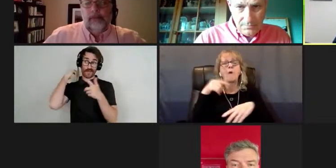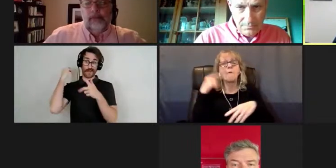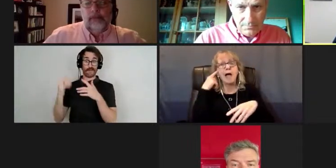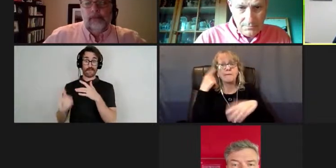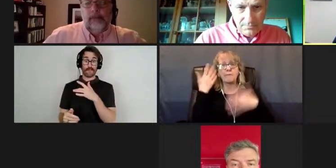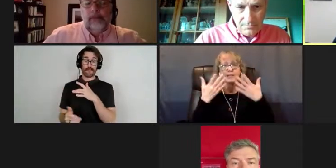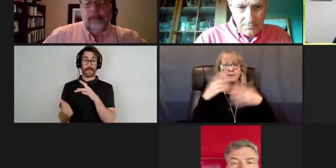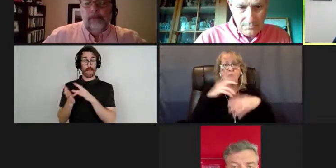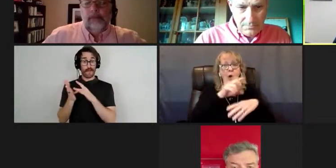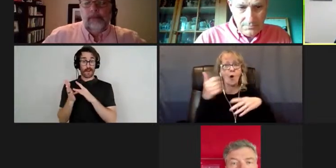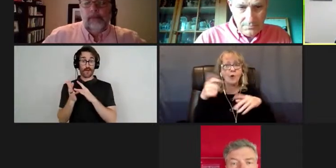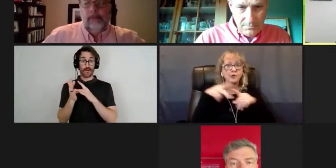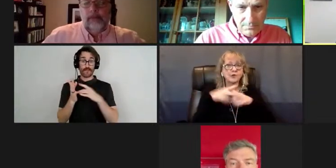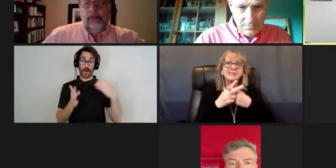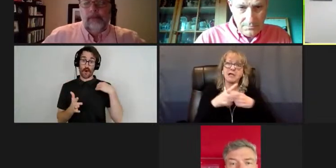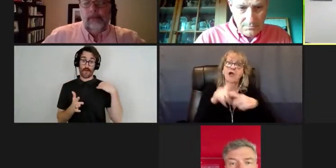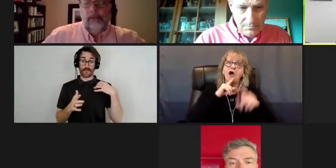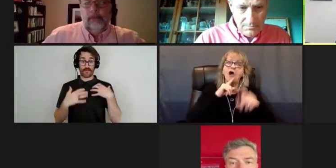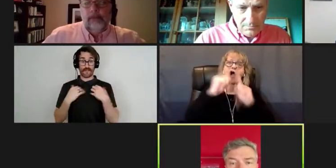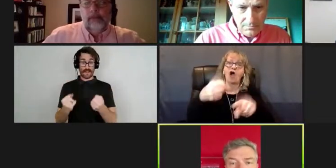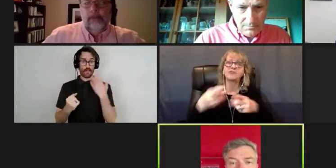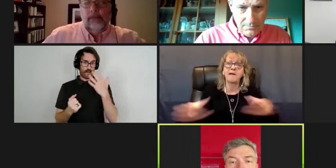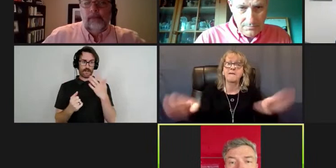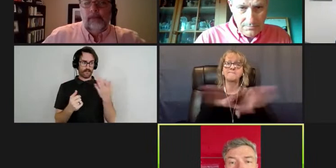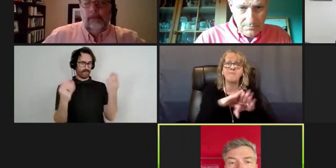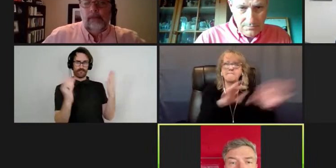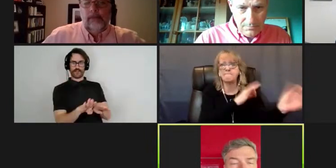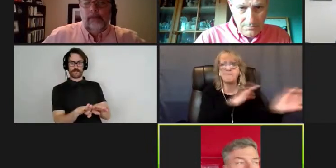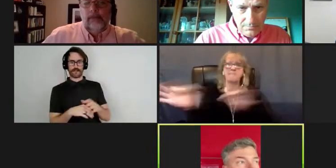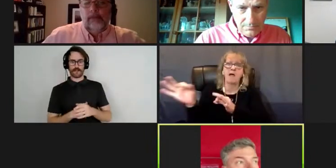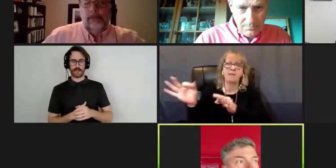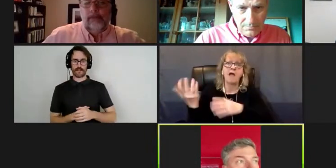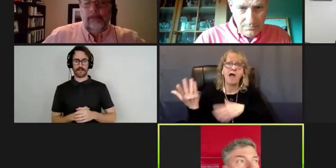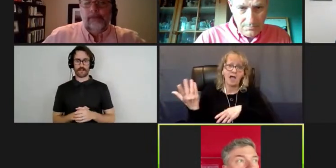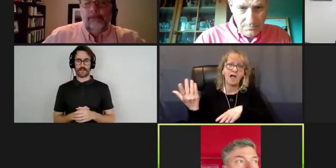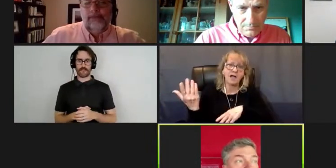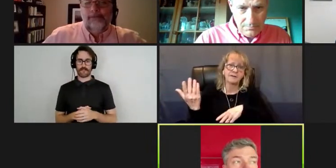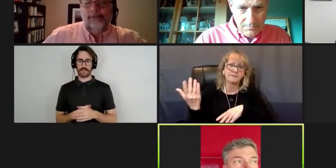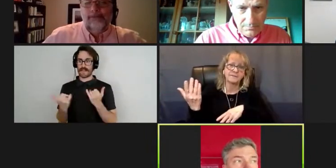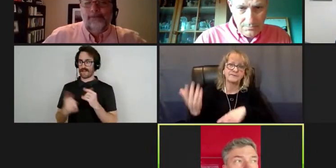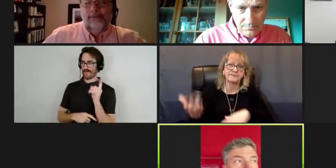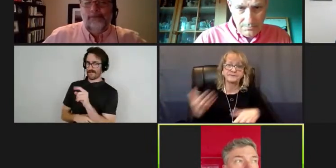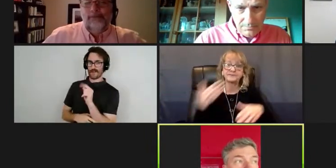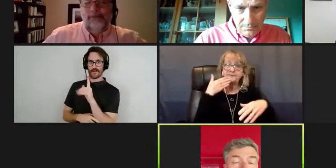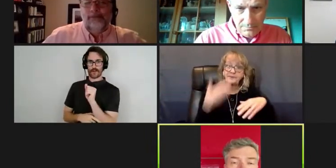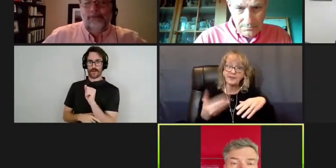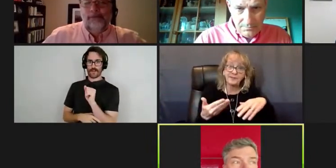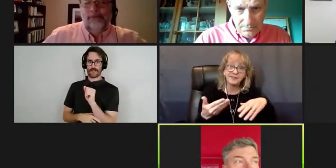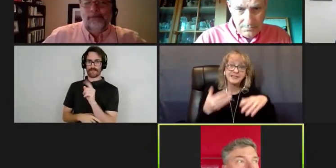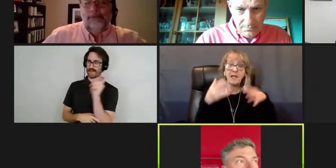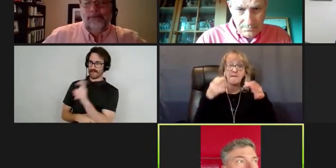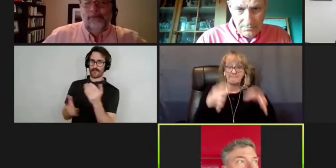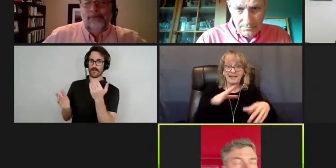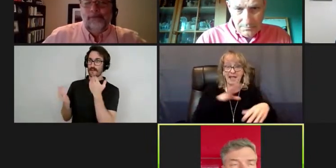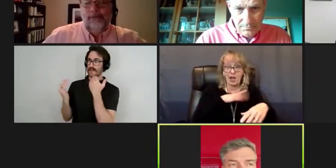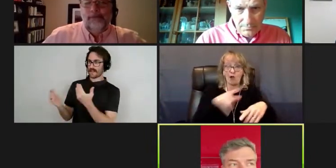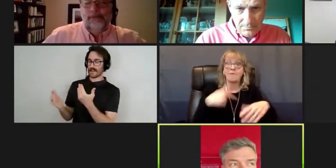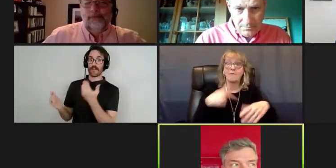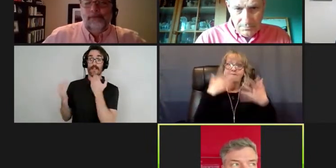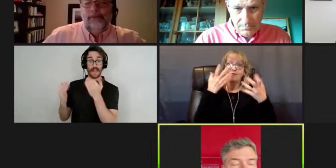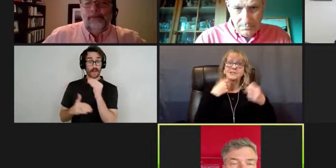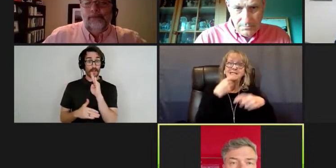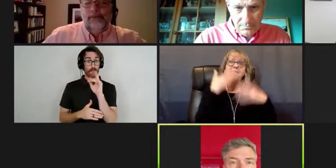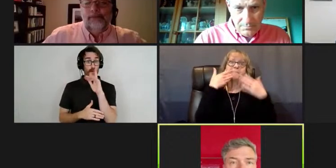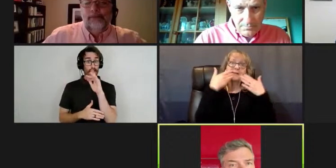So that's in the works right now. Wonderful. Thanks, Tony. Well, I got you on the hook here. I want to thank your the bylaw staff. I've not only had